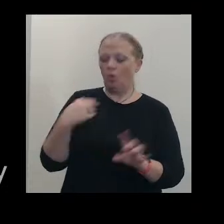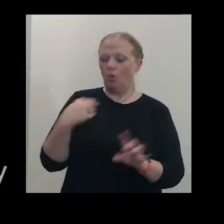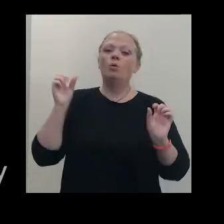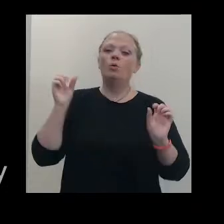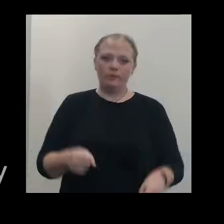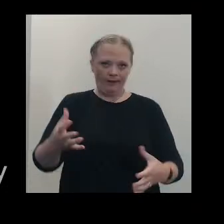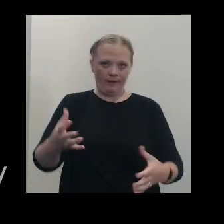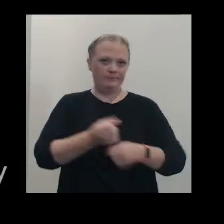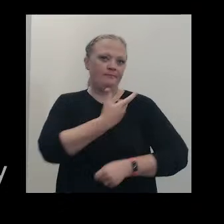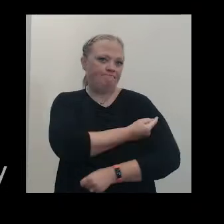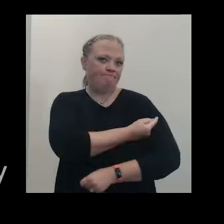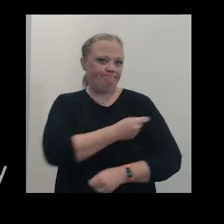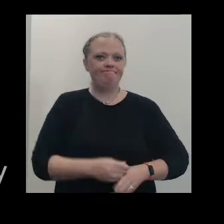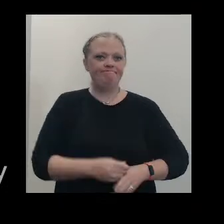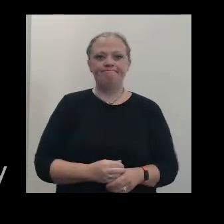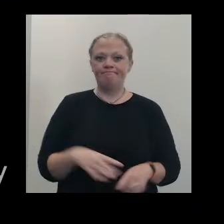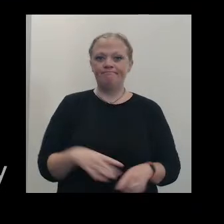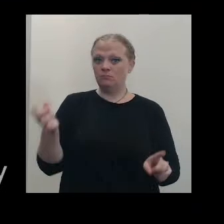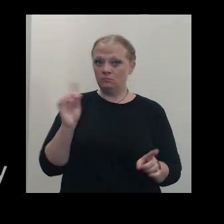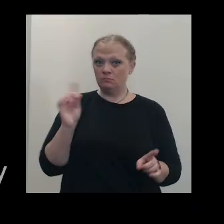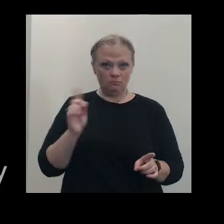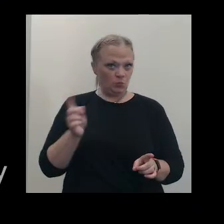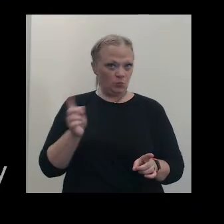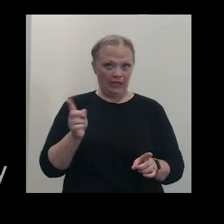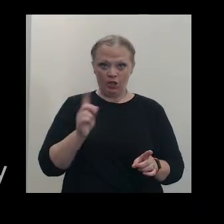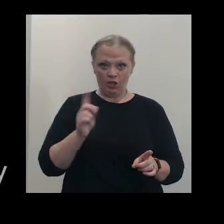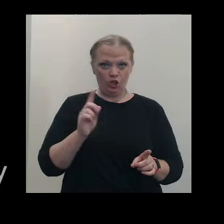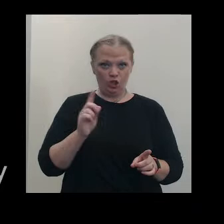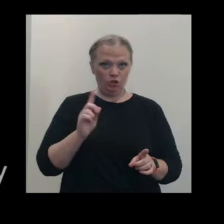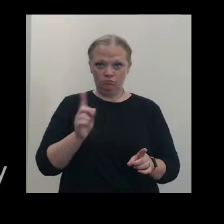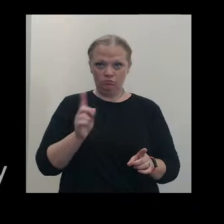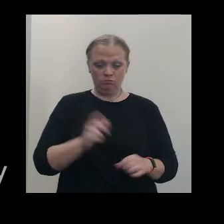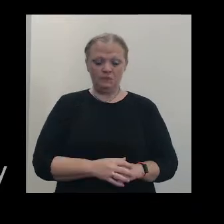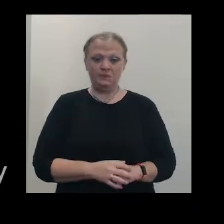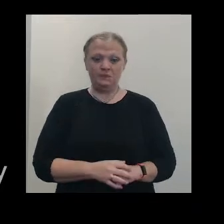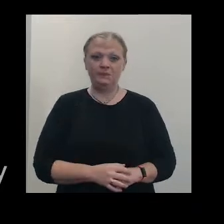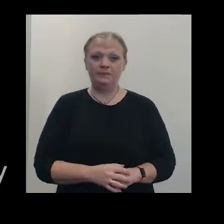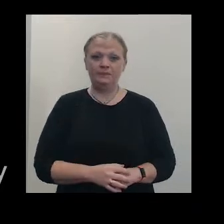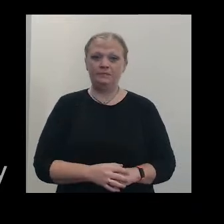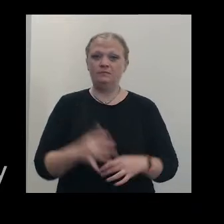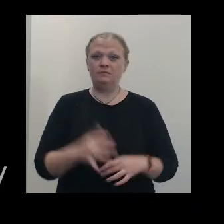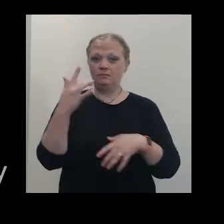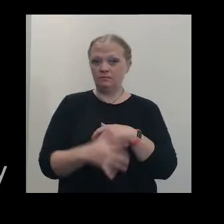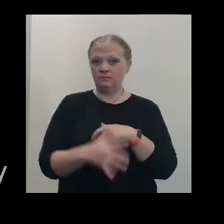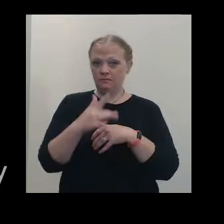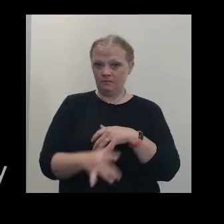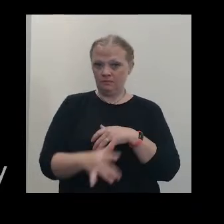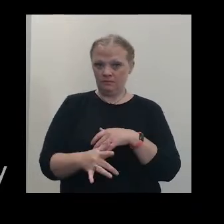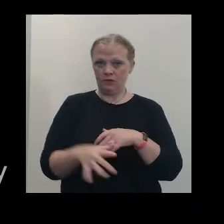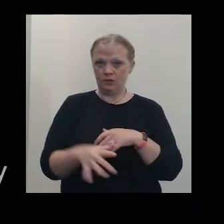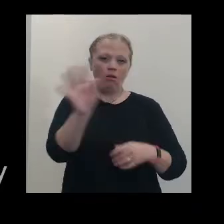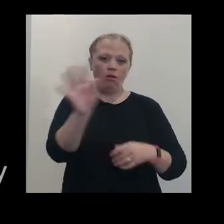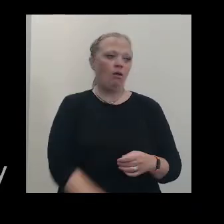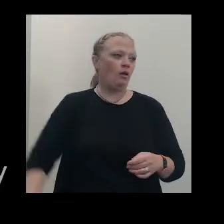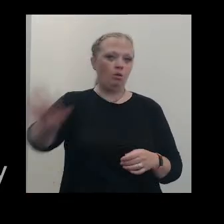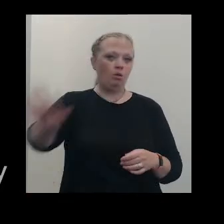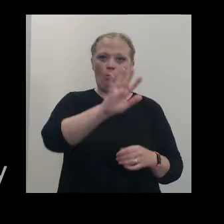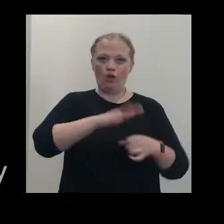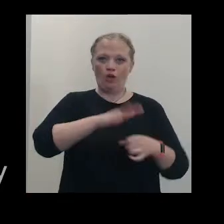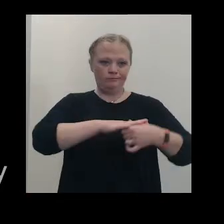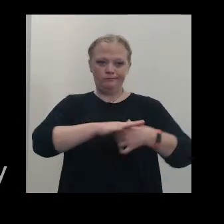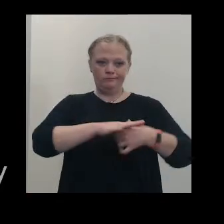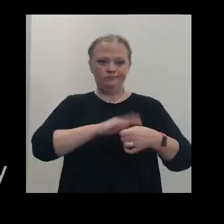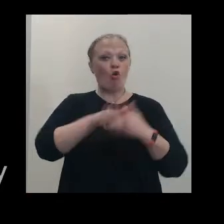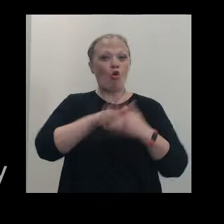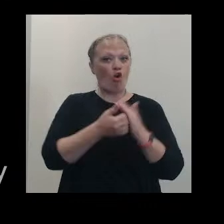vaccinated. So where to find the COVID boosters? Well, they are available all across the communities. I know all the